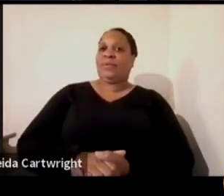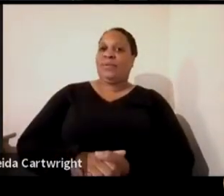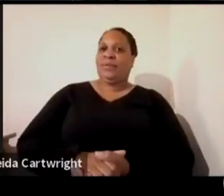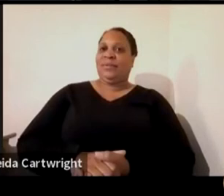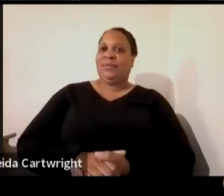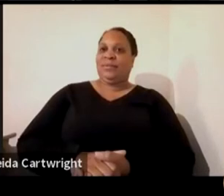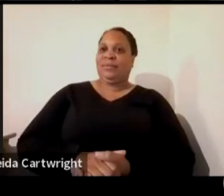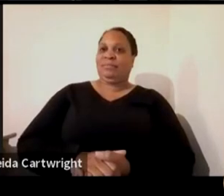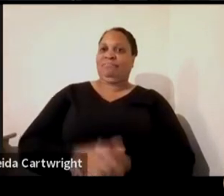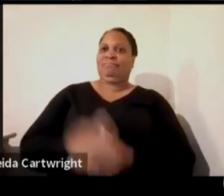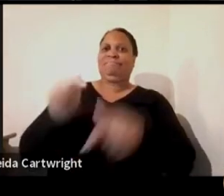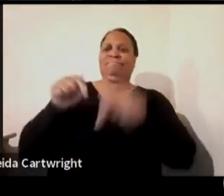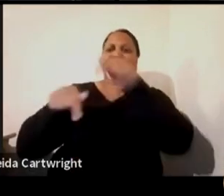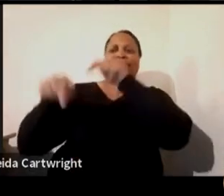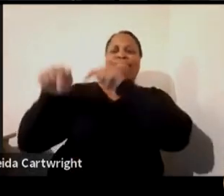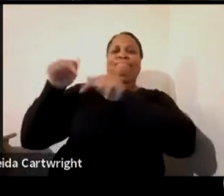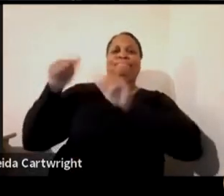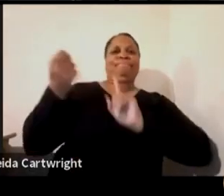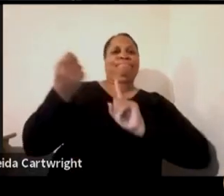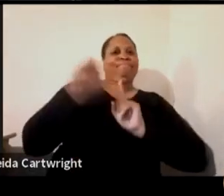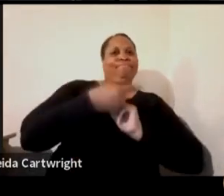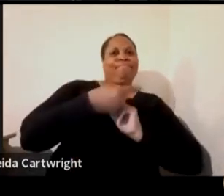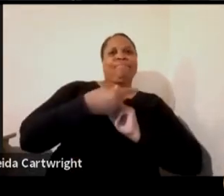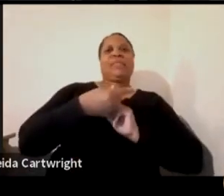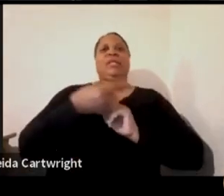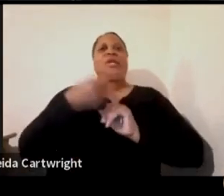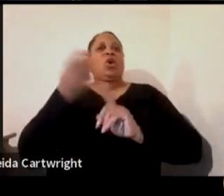going back to my questions from Facebook.